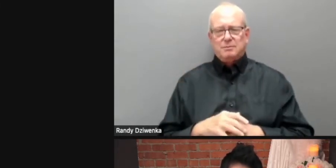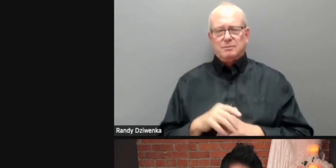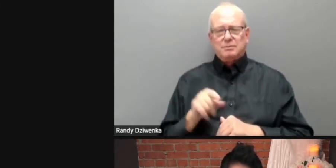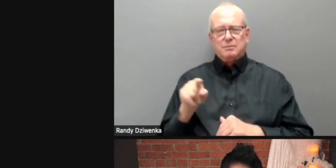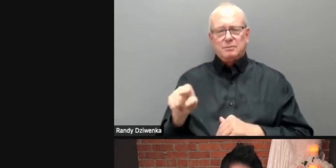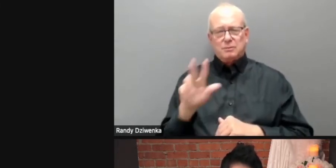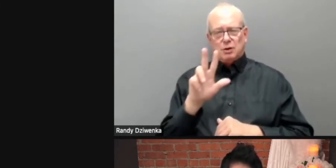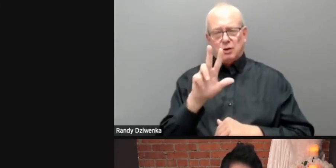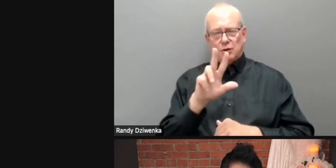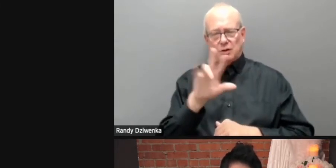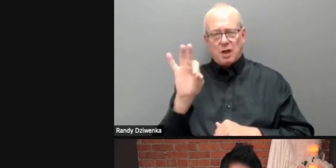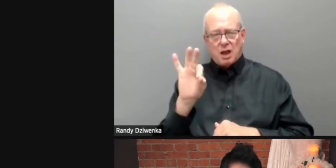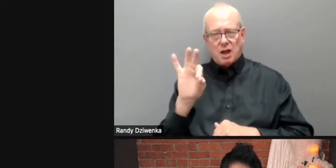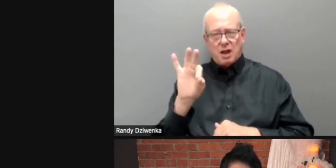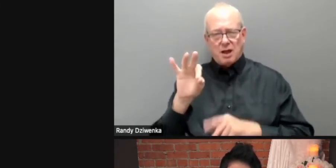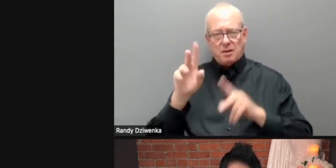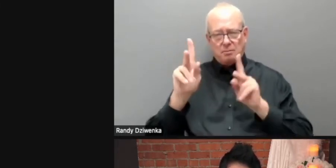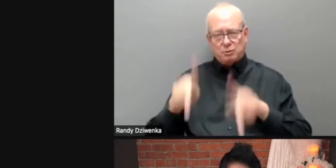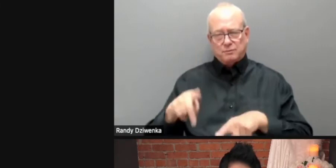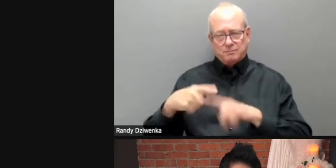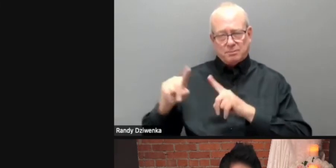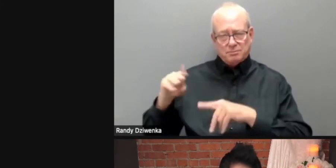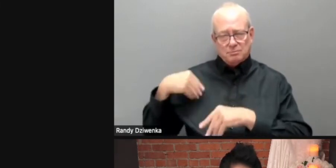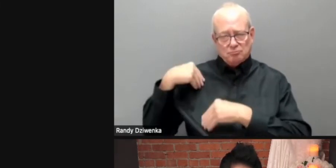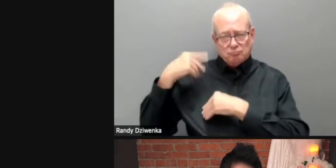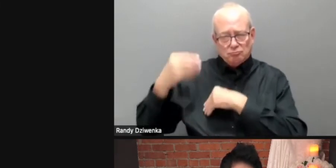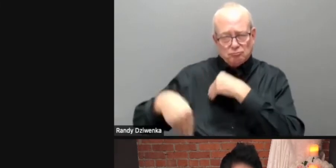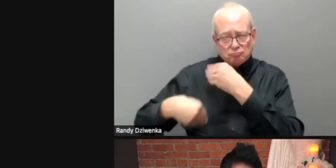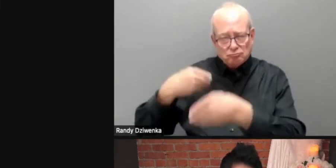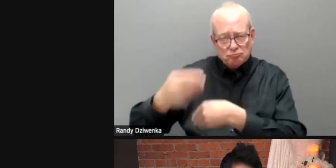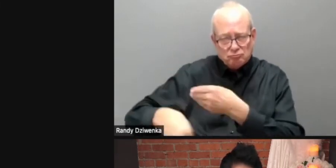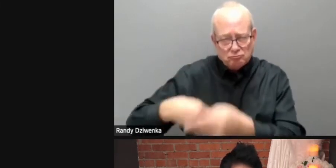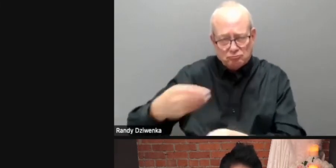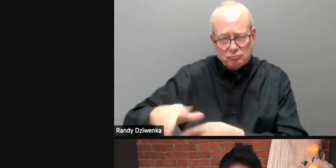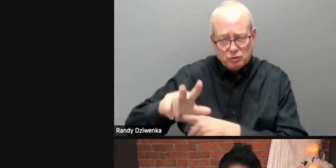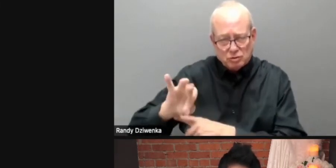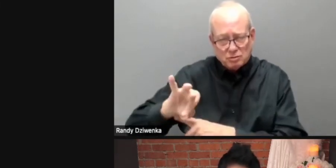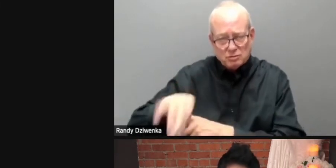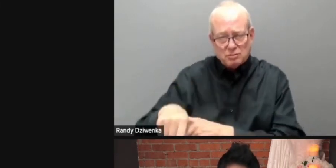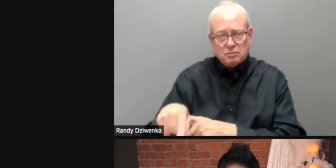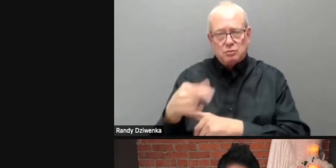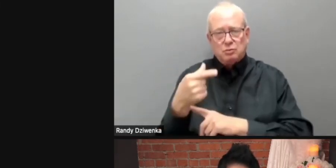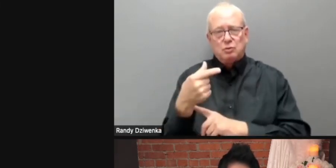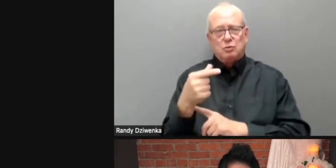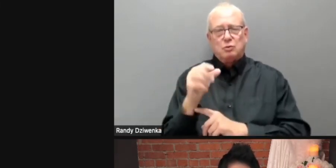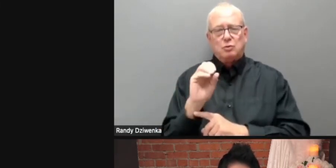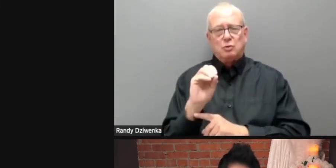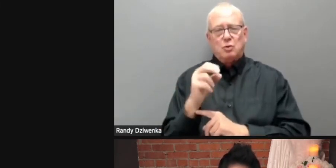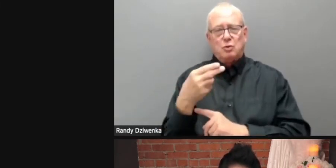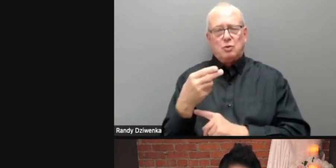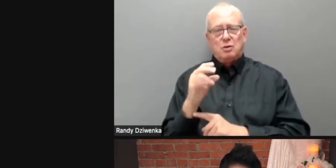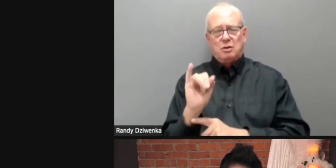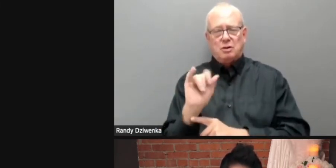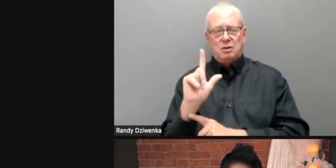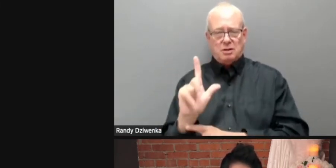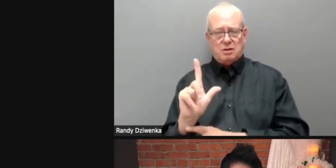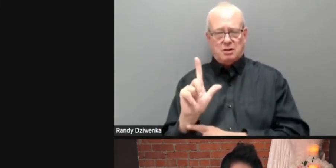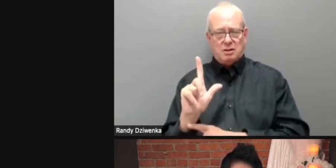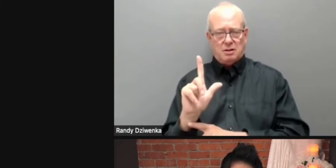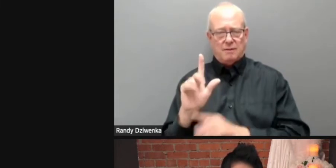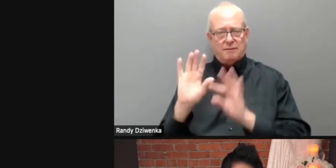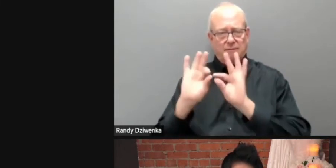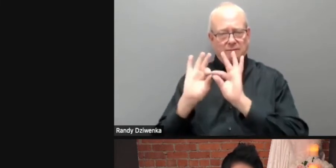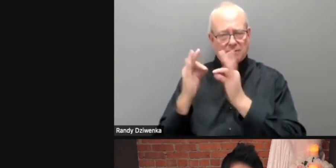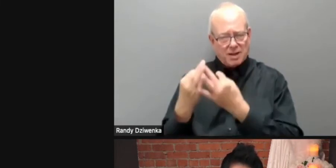the 650-year-old Gohil dynasty in Western India. Prince Manvendra is the